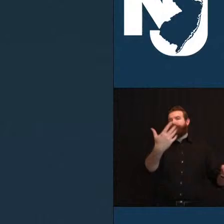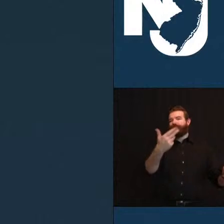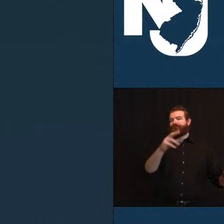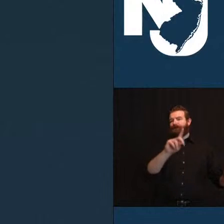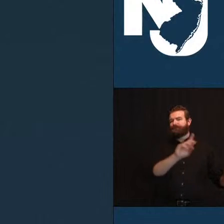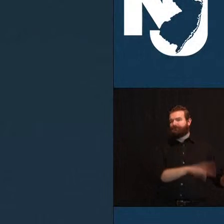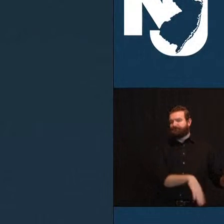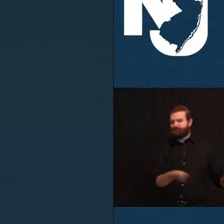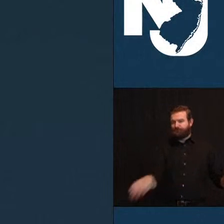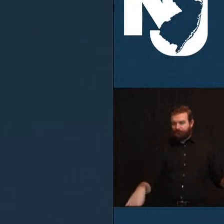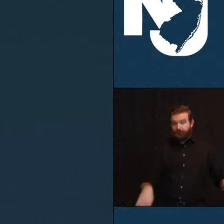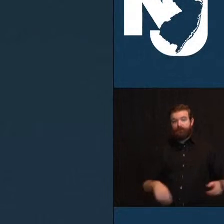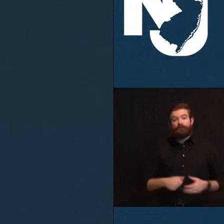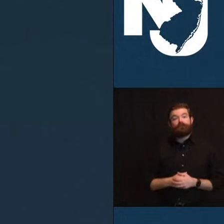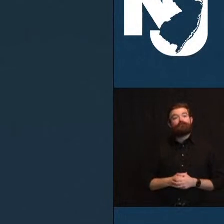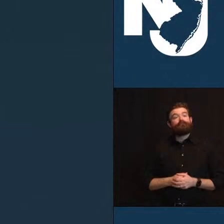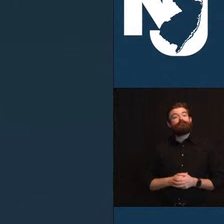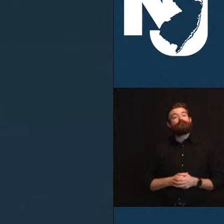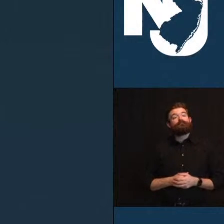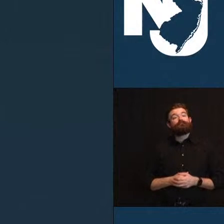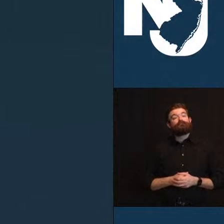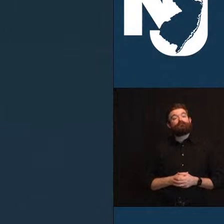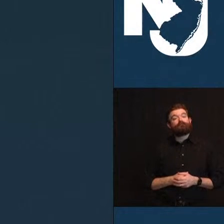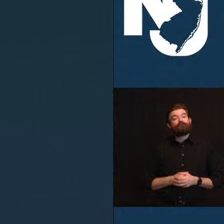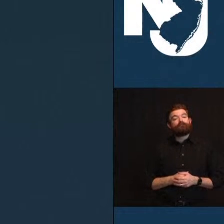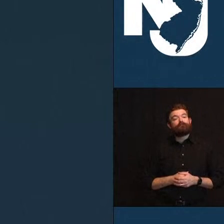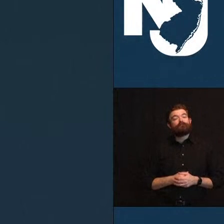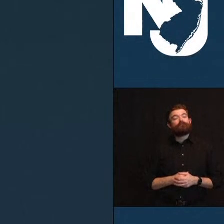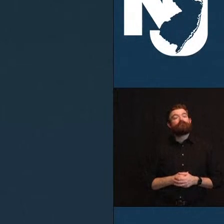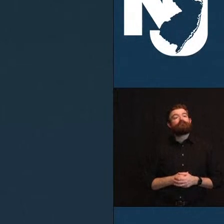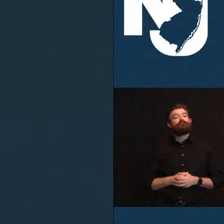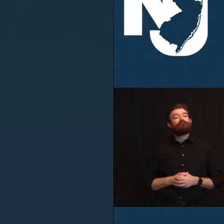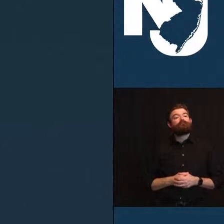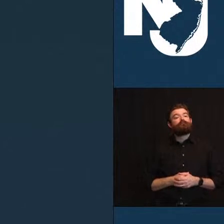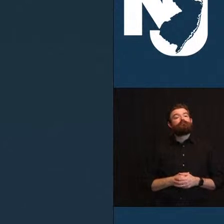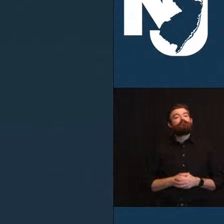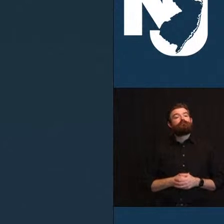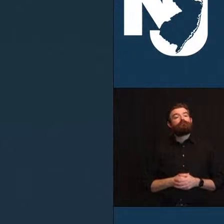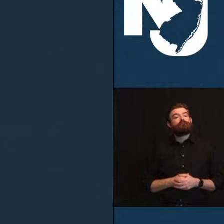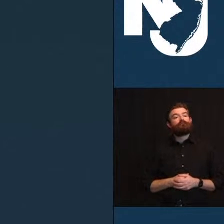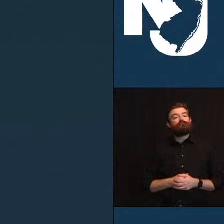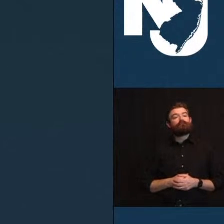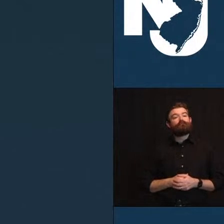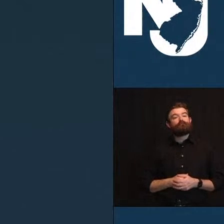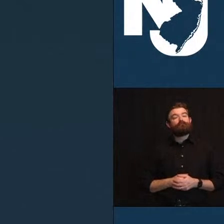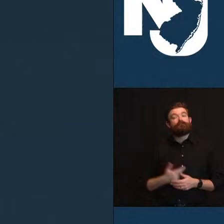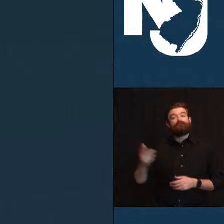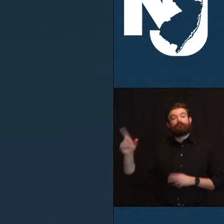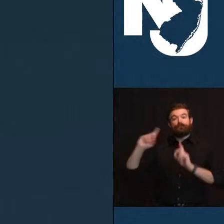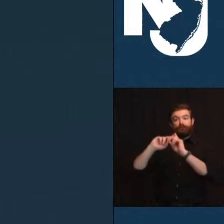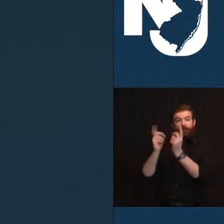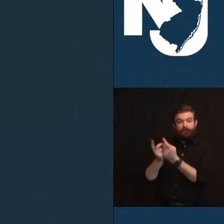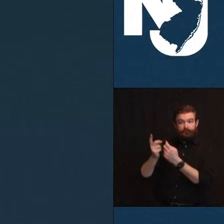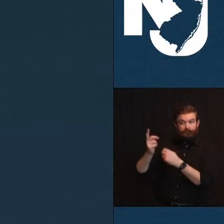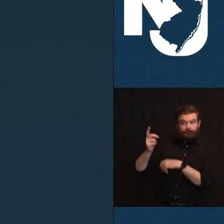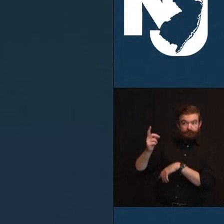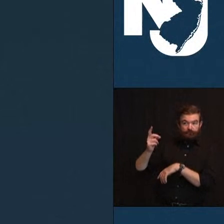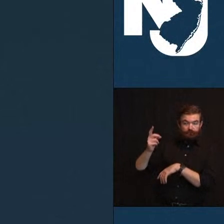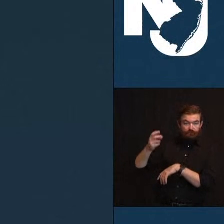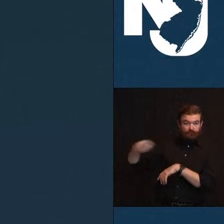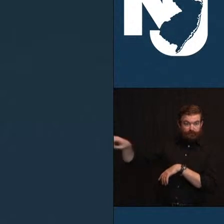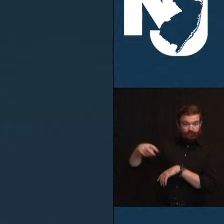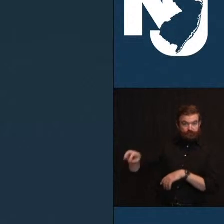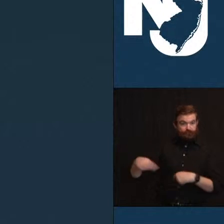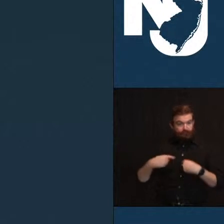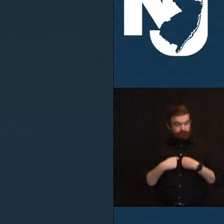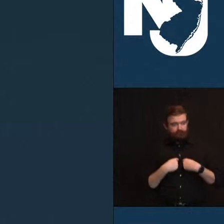and the DOT family, we thank Roy for his years keeping New Jersey moving. And we thank him for his years keeping Denville's